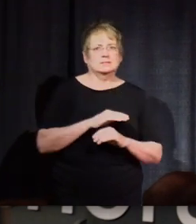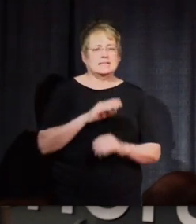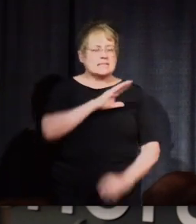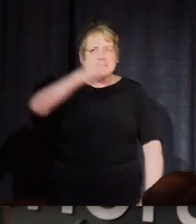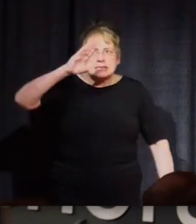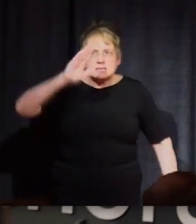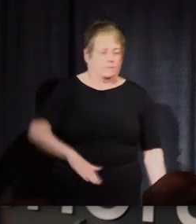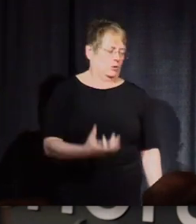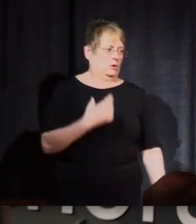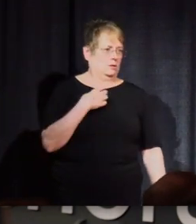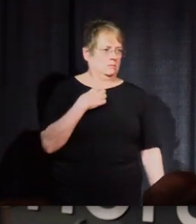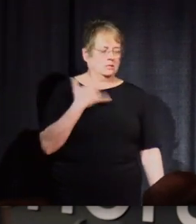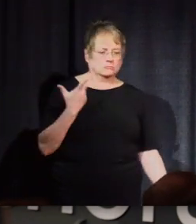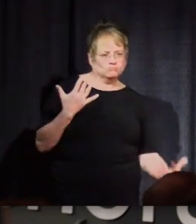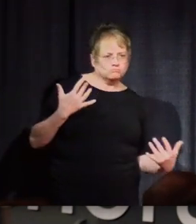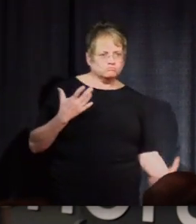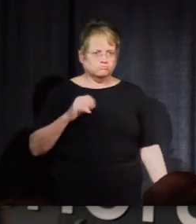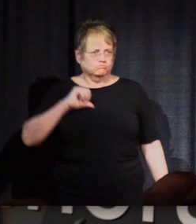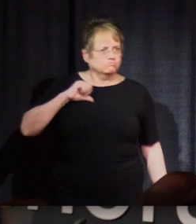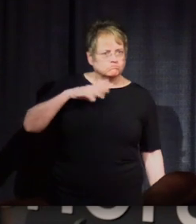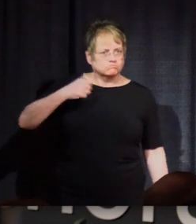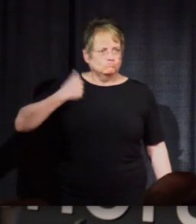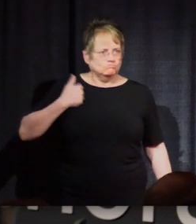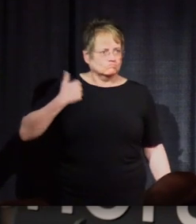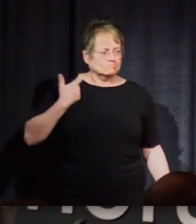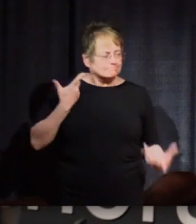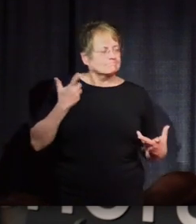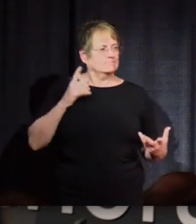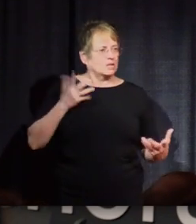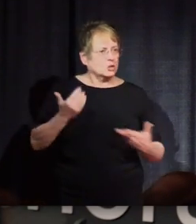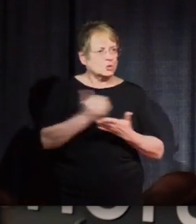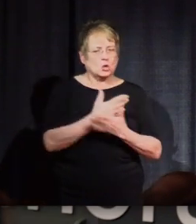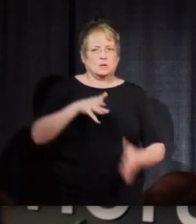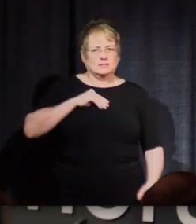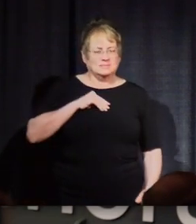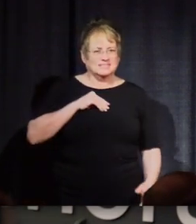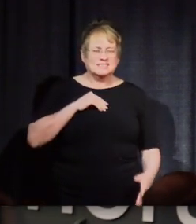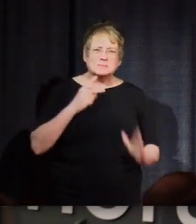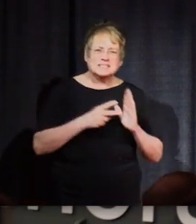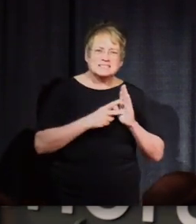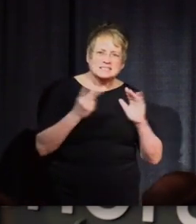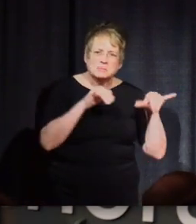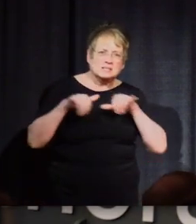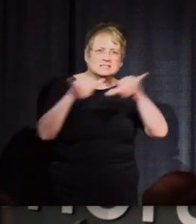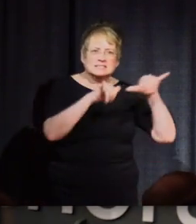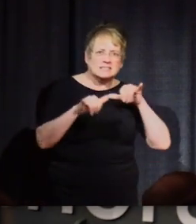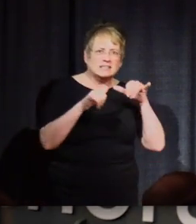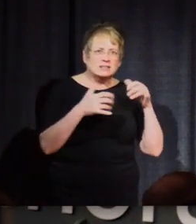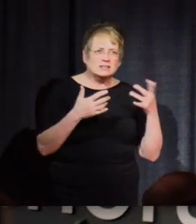complain you man up to find acceptance but this double standard that you accept as a